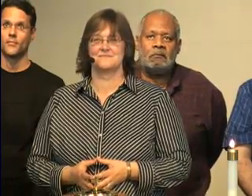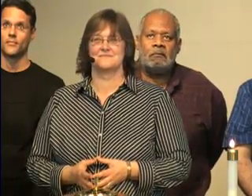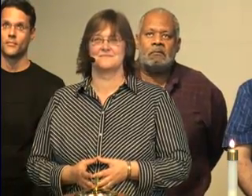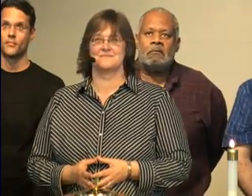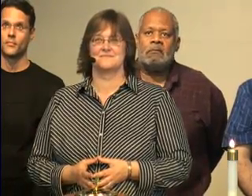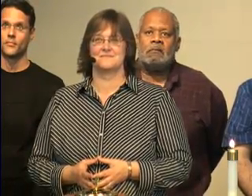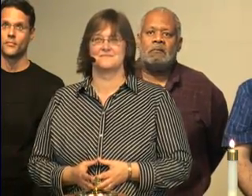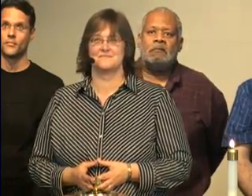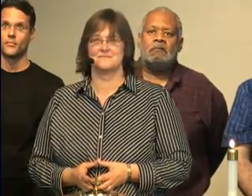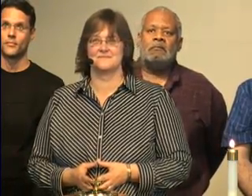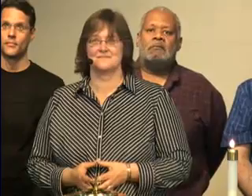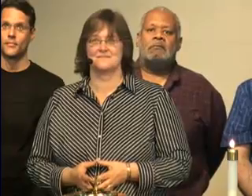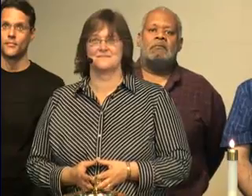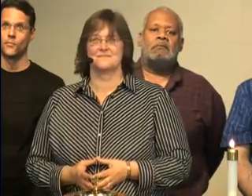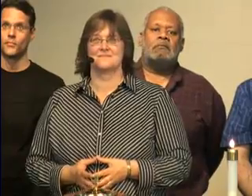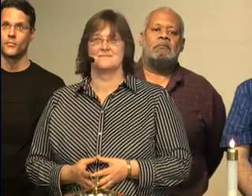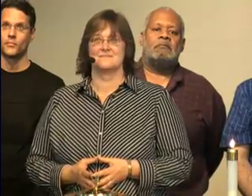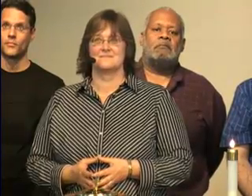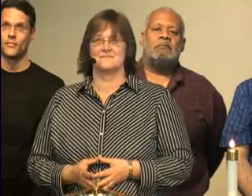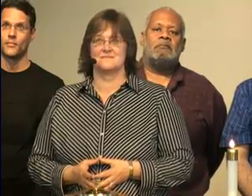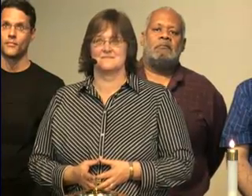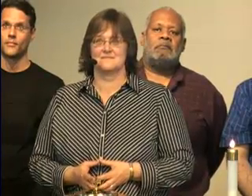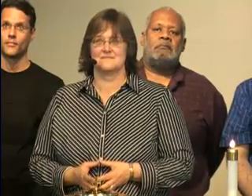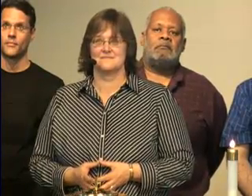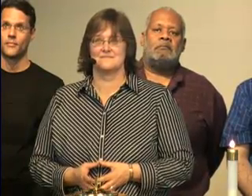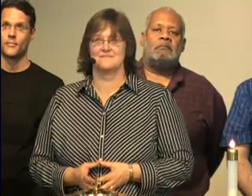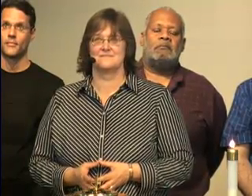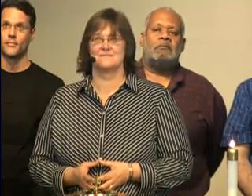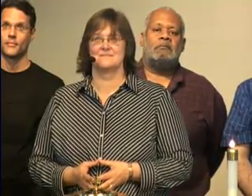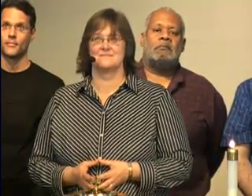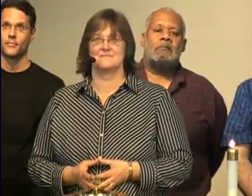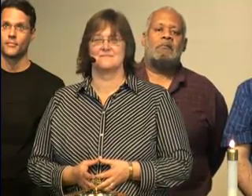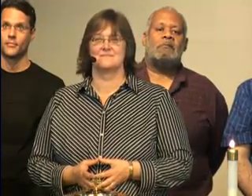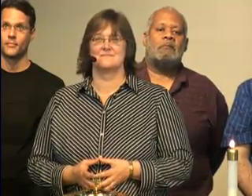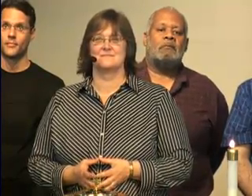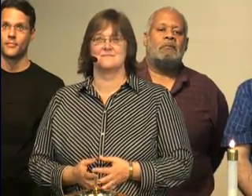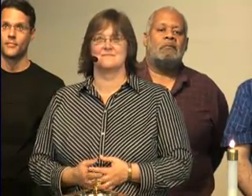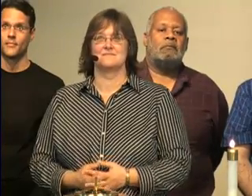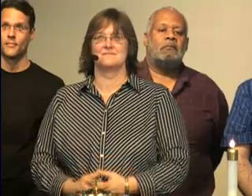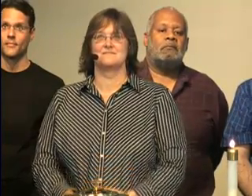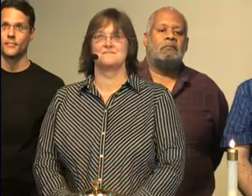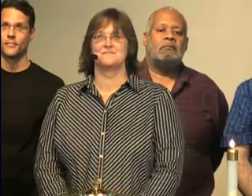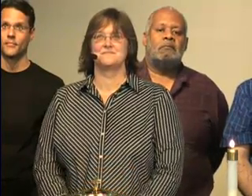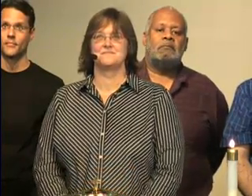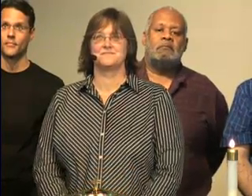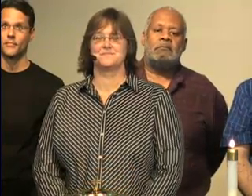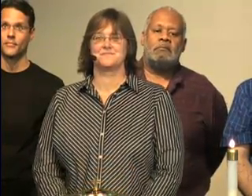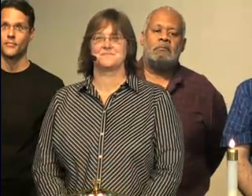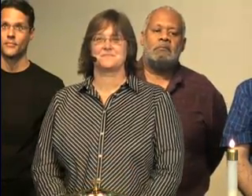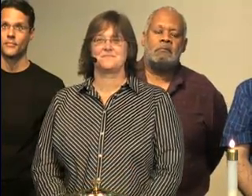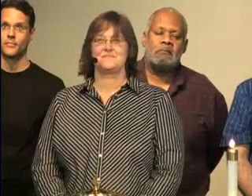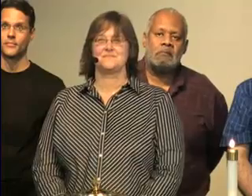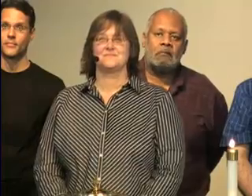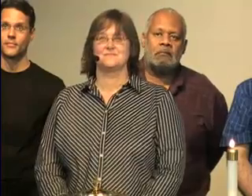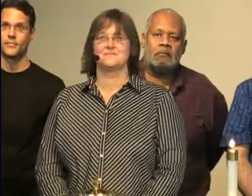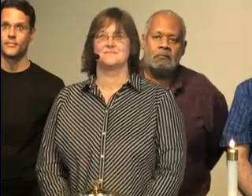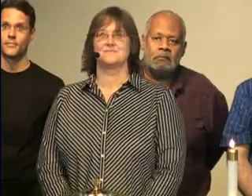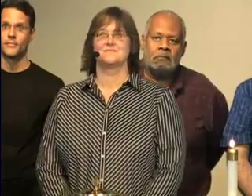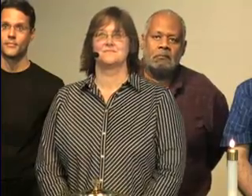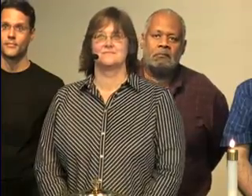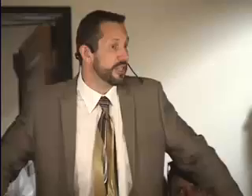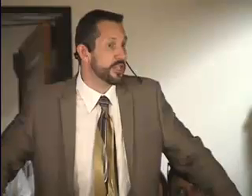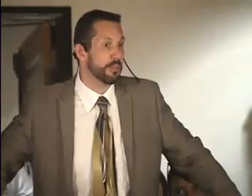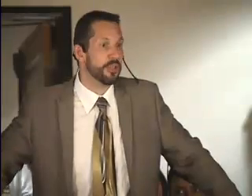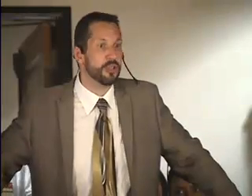of shame that place where addictions have had held of us that place where we've allowed